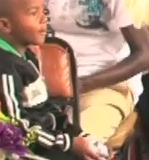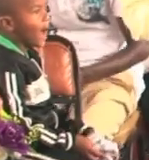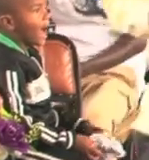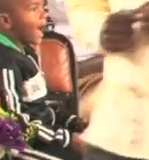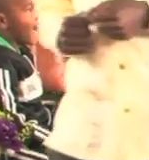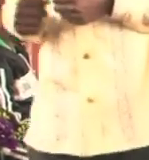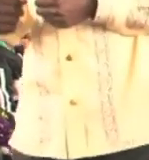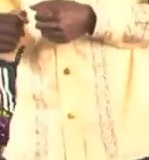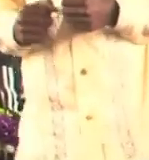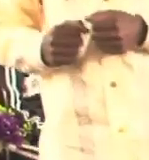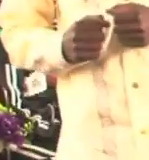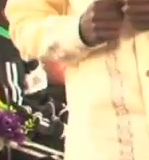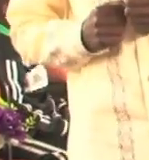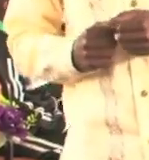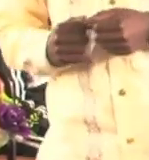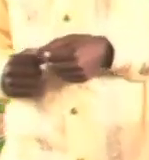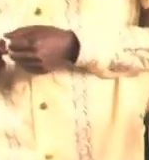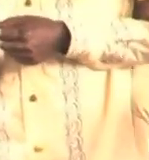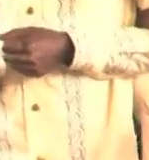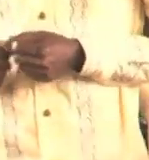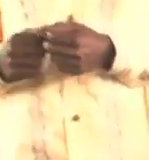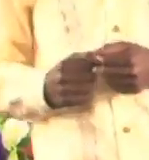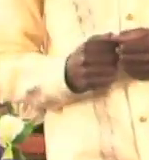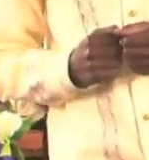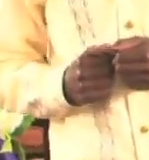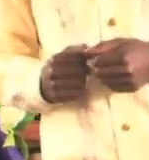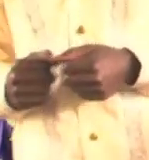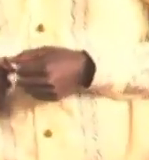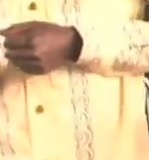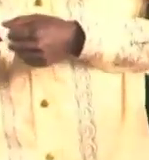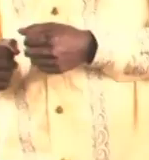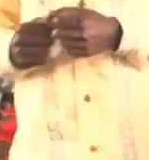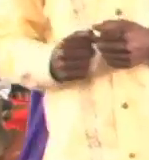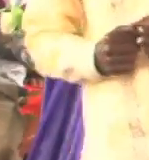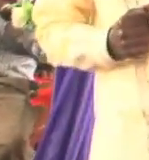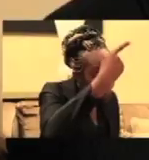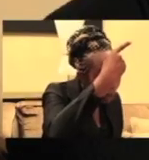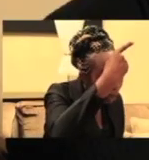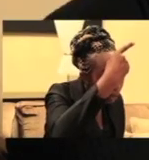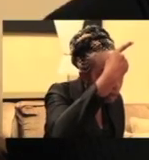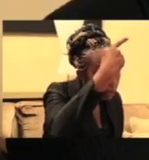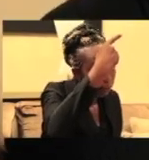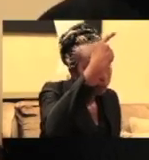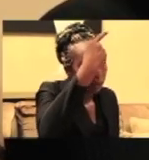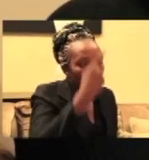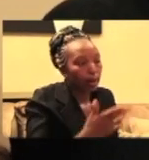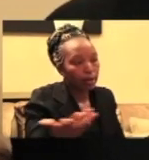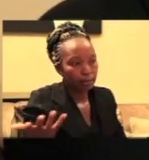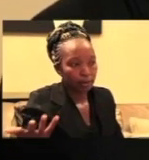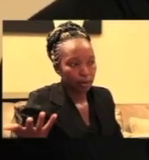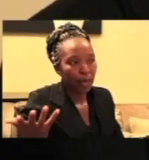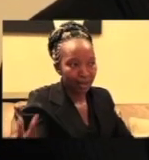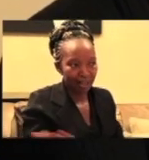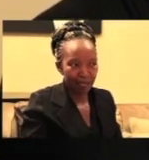meeting, letting know our plans, planning for the wedding together, involving the parents.